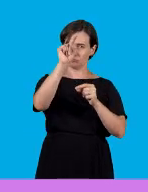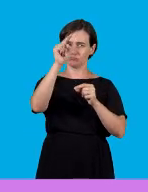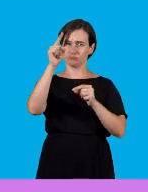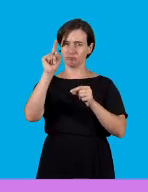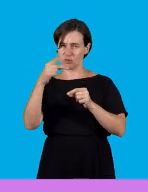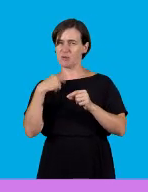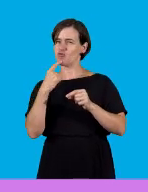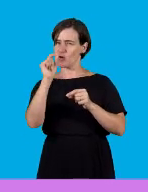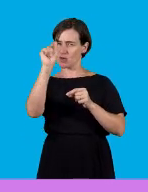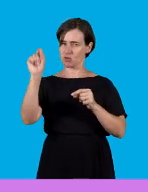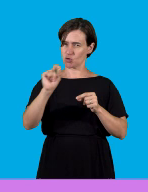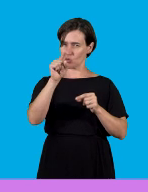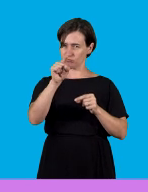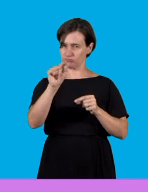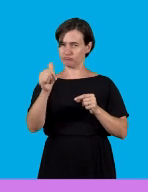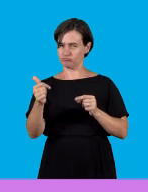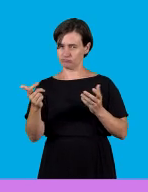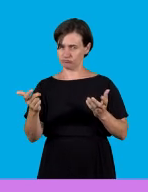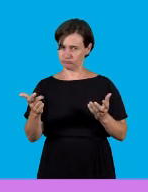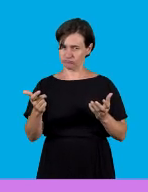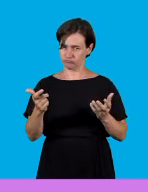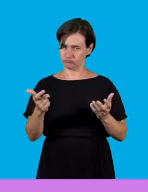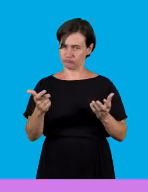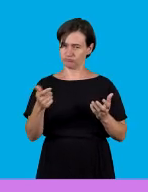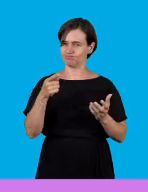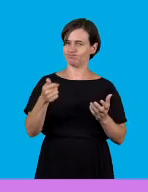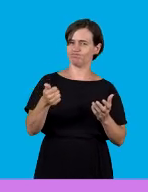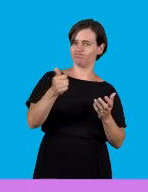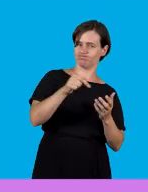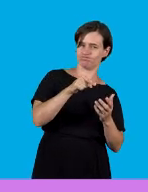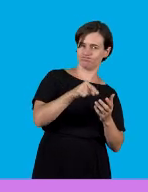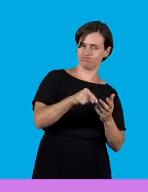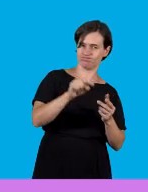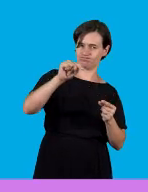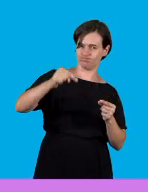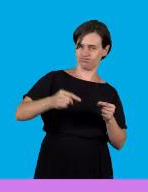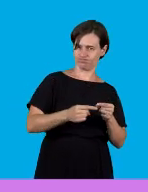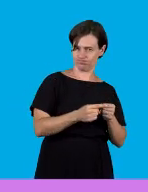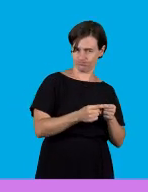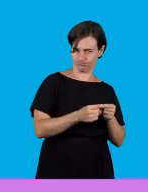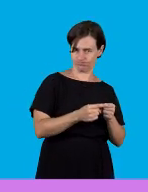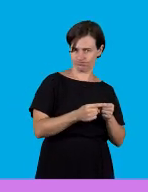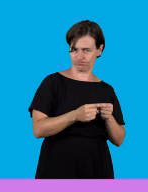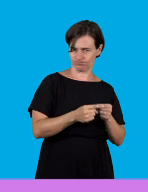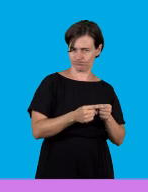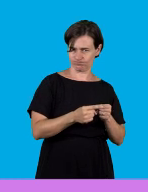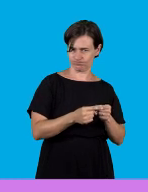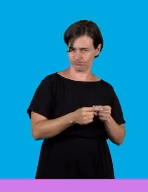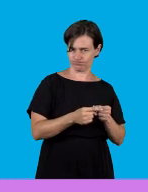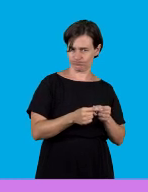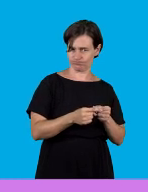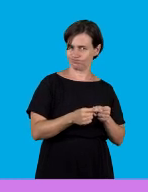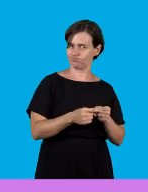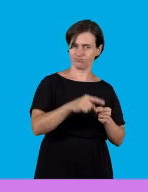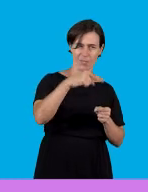this gate, this is number 1, then we say number 2, then we go in a clockwise direction, then we say number 3, then we don't have